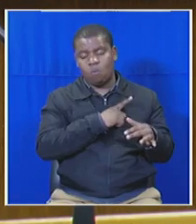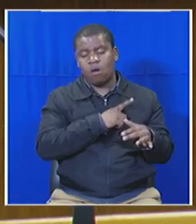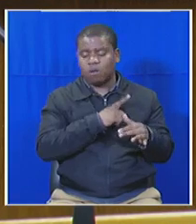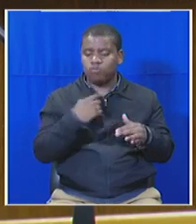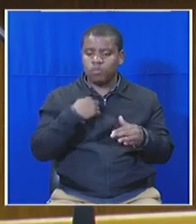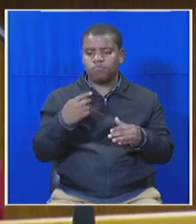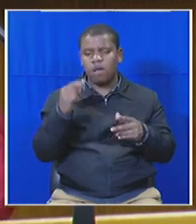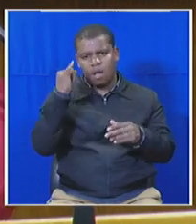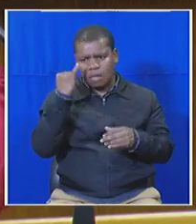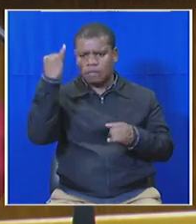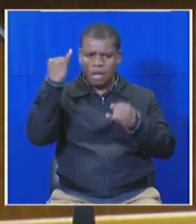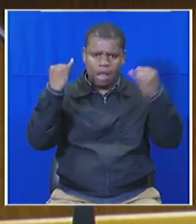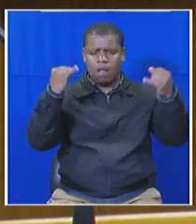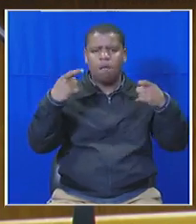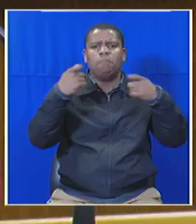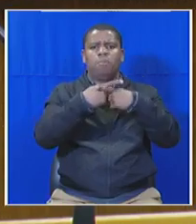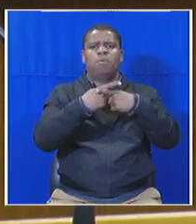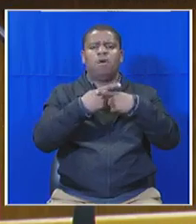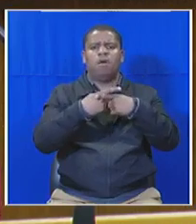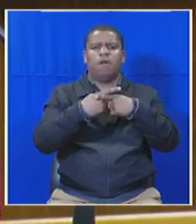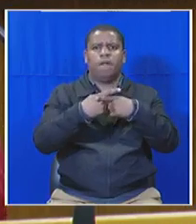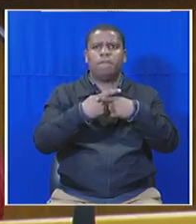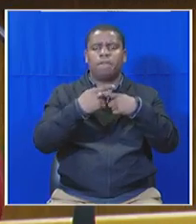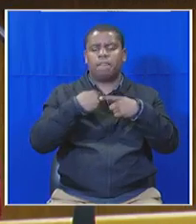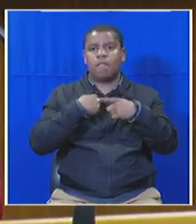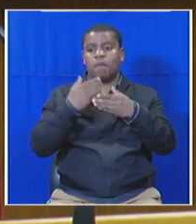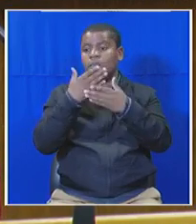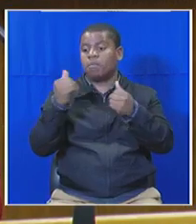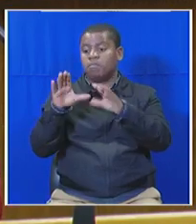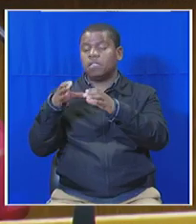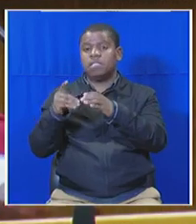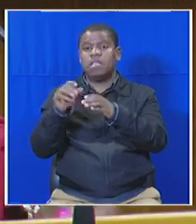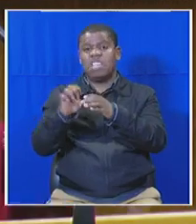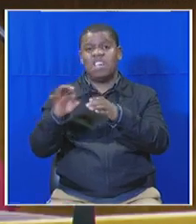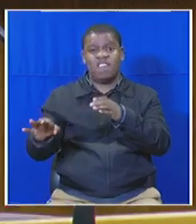ngoba i-EFF ikwenza oku kuba amalungu